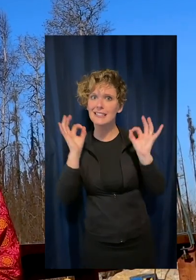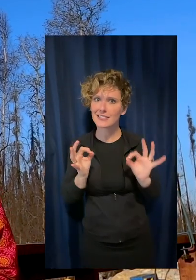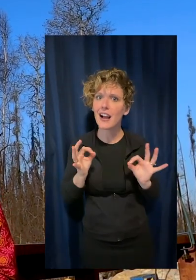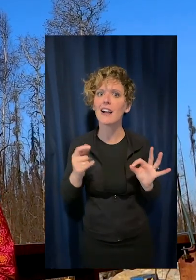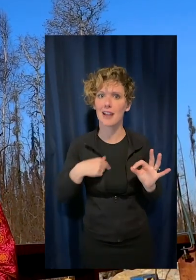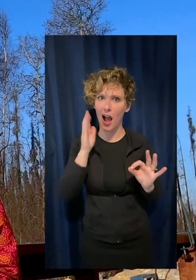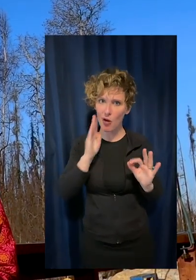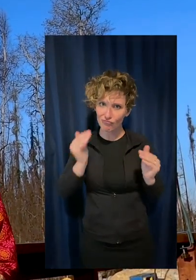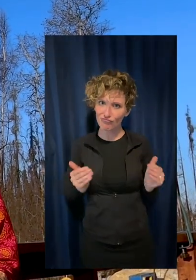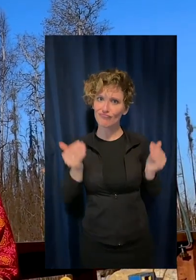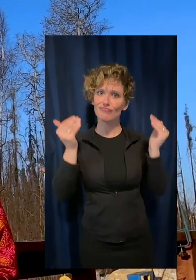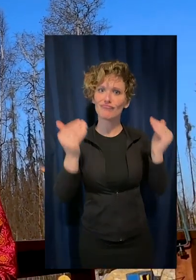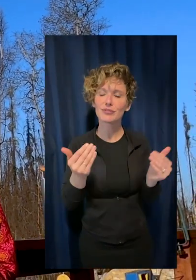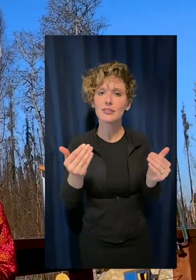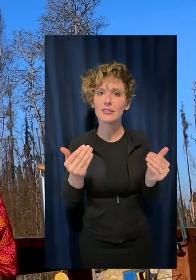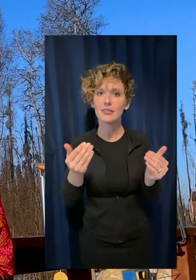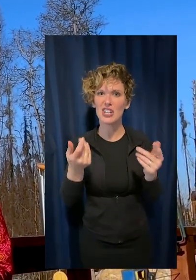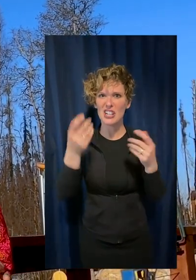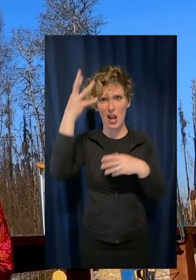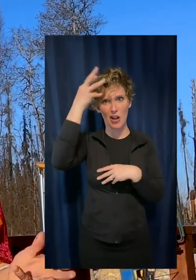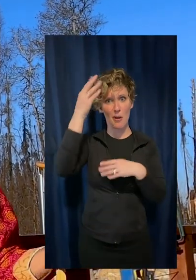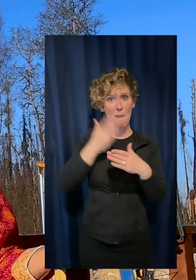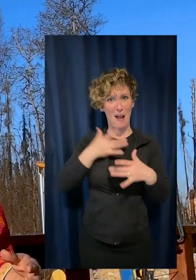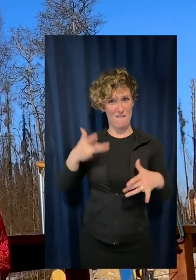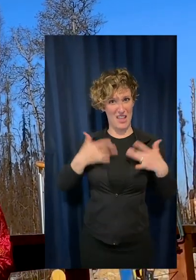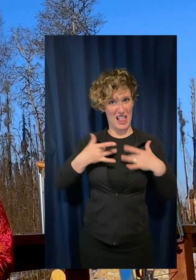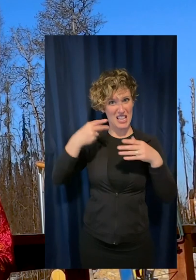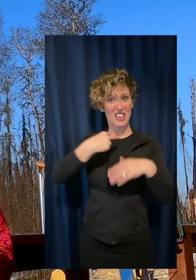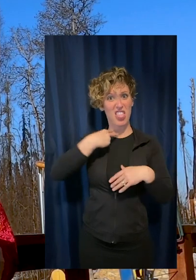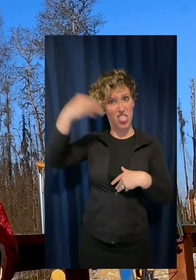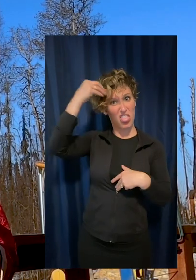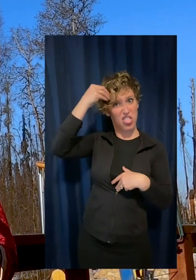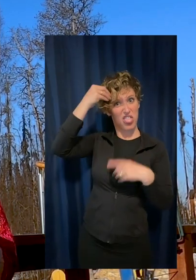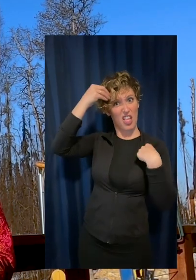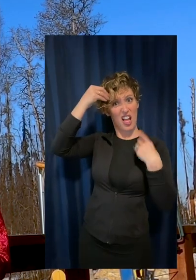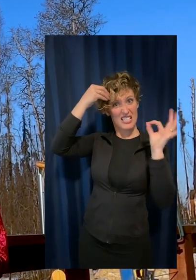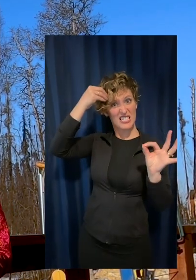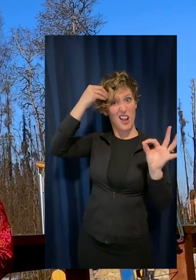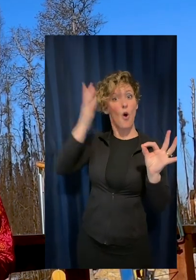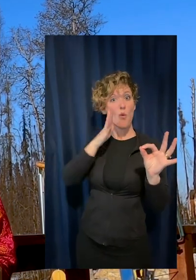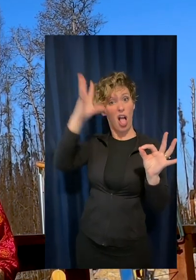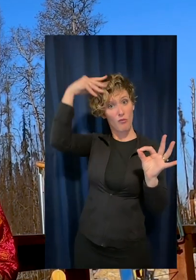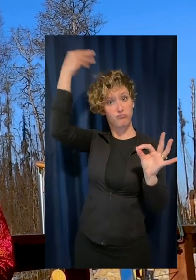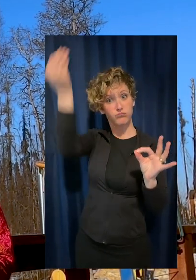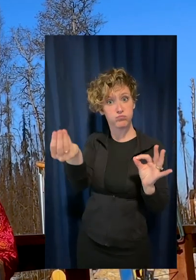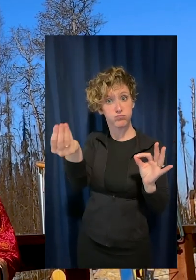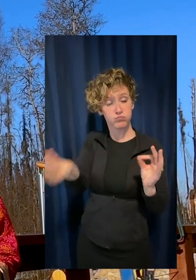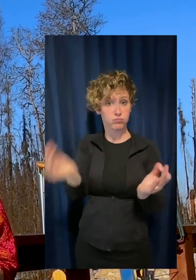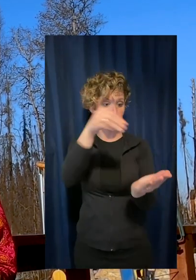opportunity to at least take my feelings out of my head and paint them on some paper. Who would think that someone that has